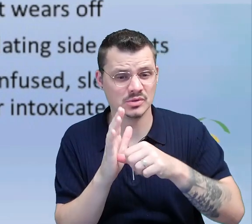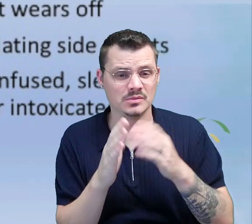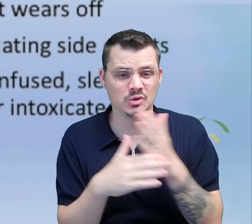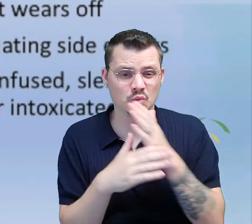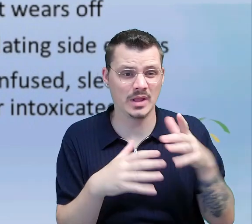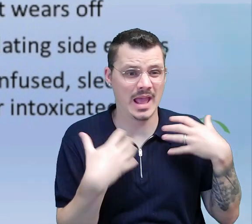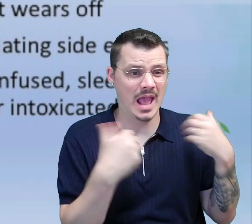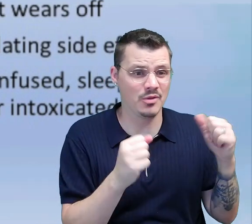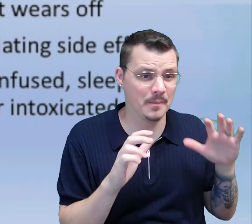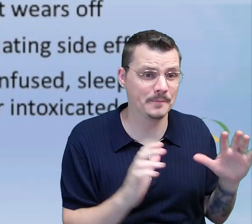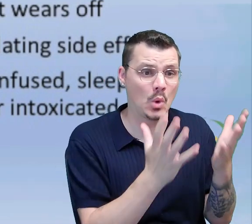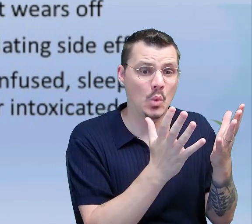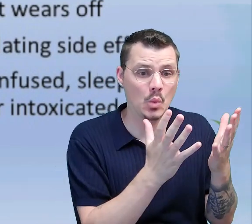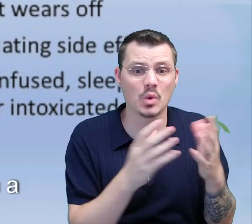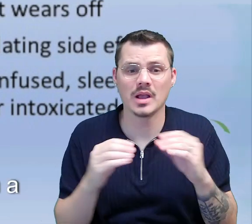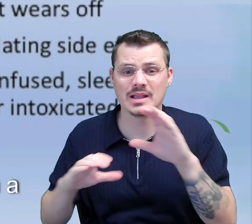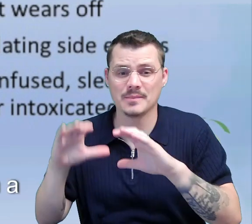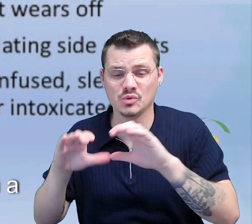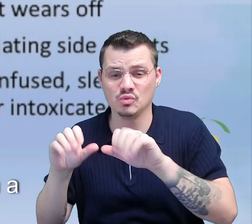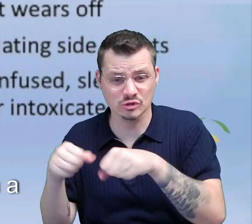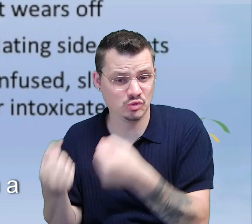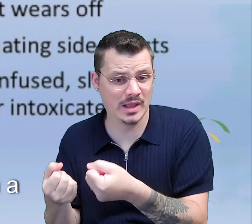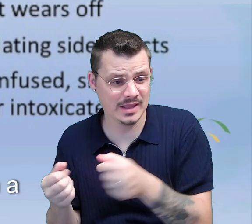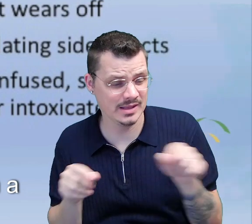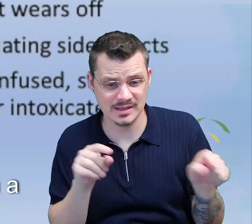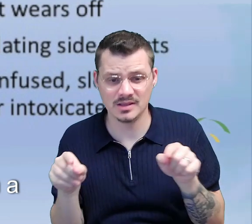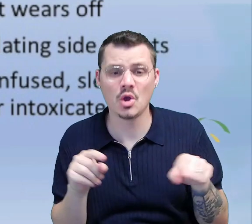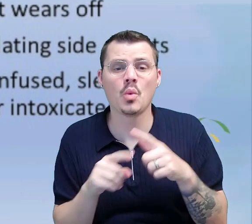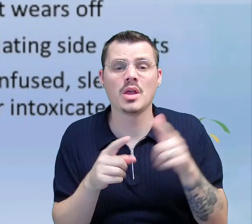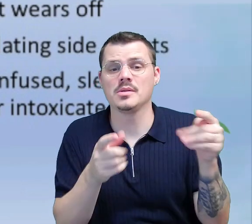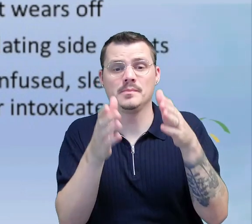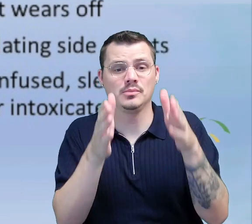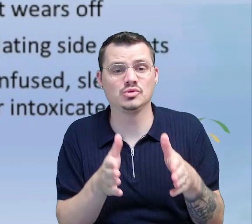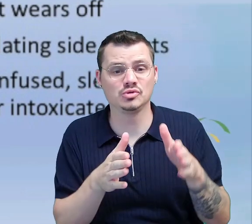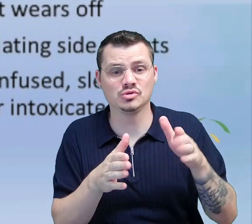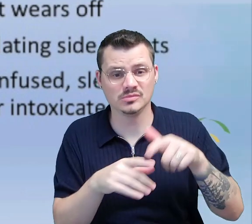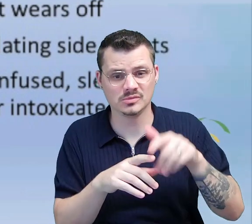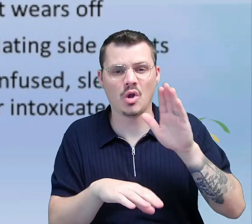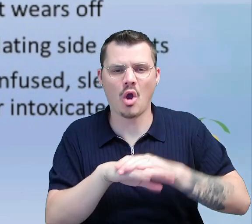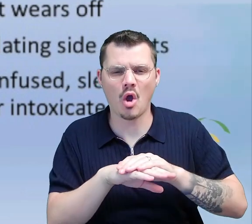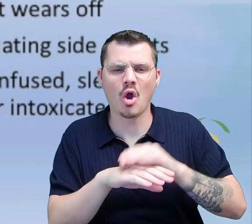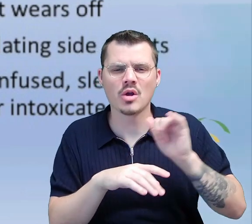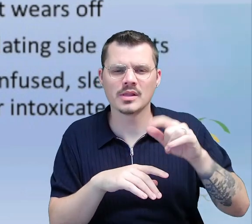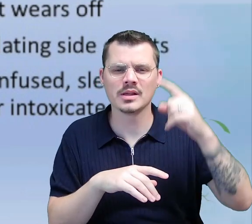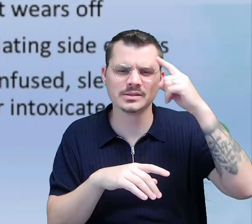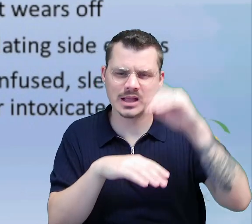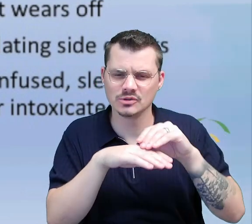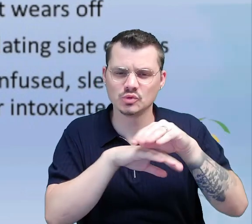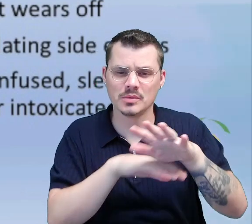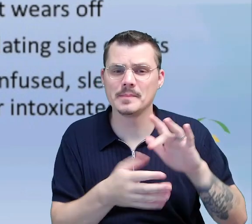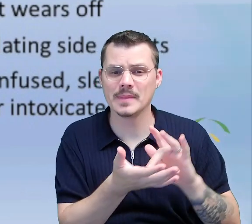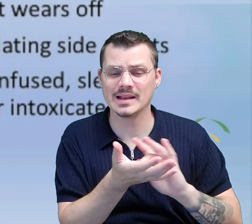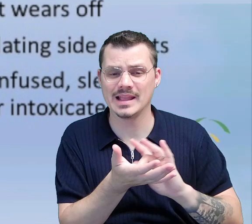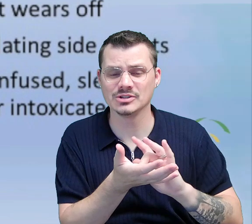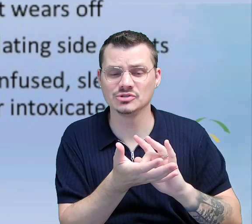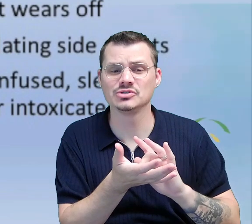between health promoting use and chemical restraint is that when a person is on the psychotropic